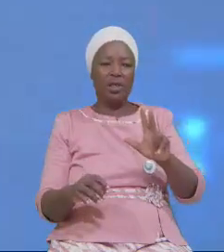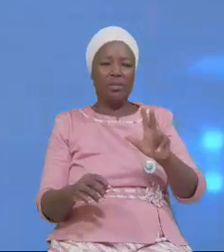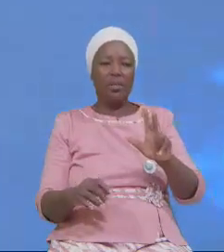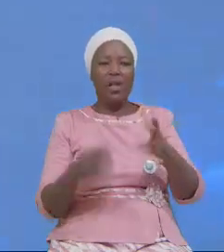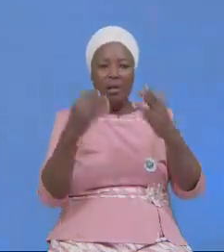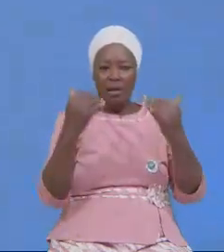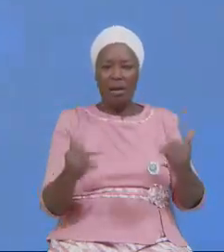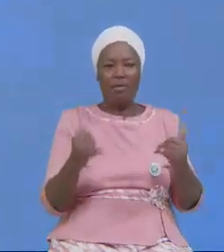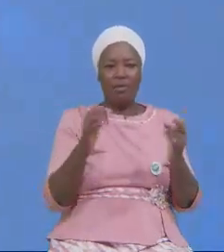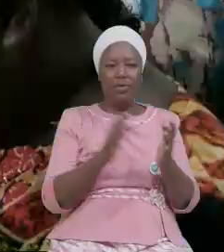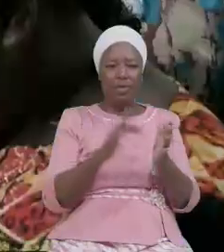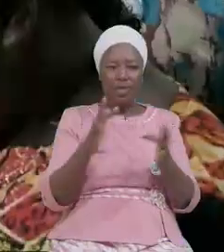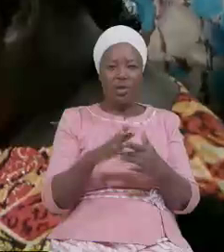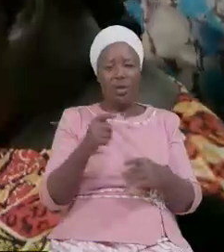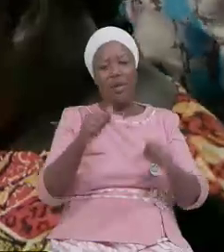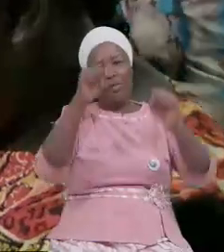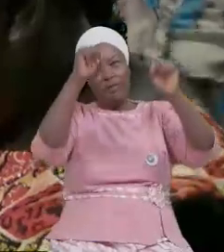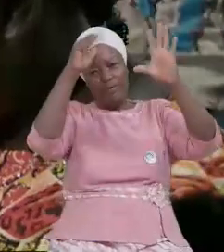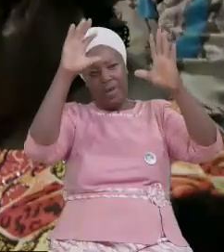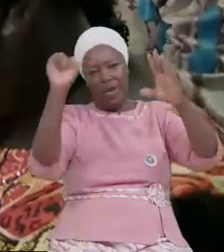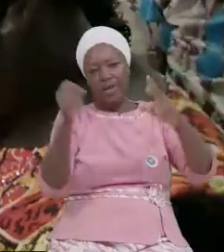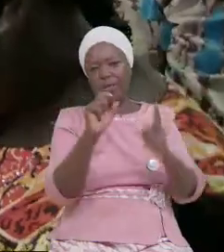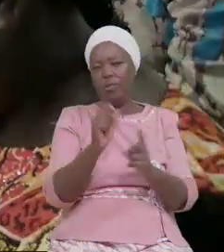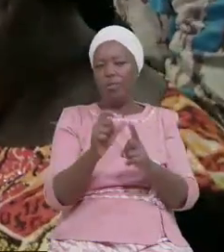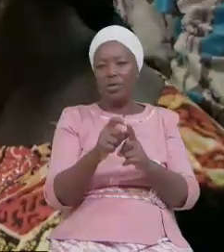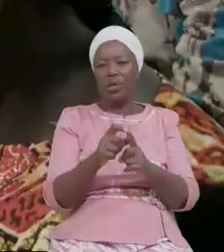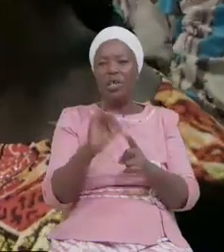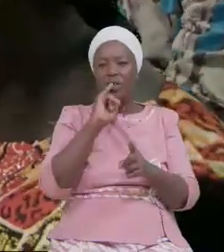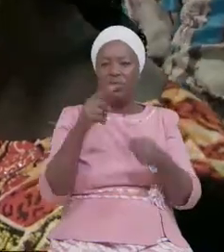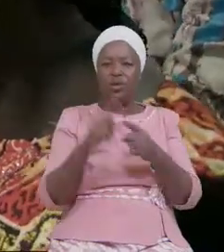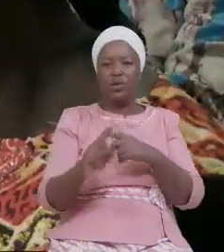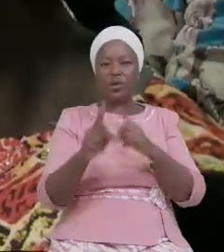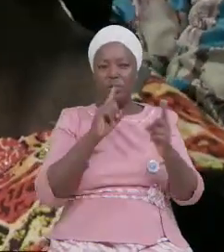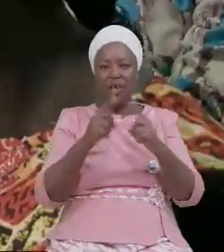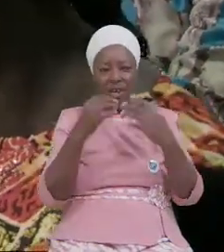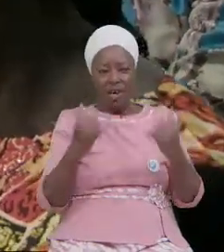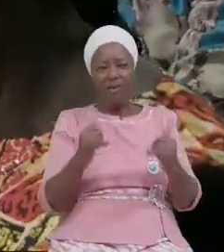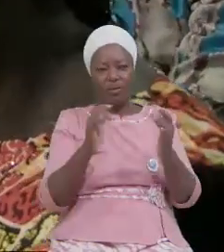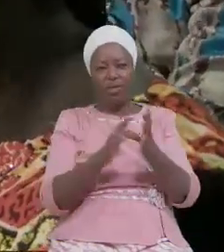Jesus, the Father's word, is going to speak. Now Jesus, the